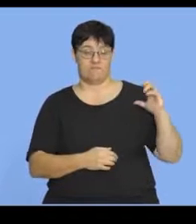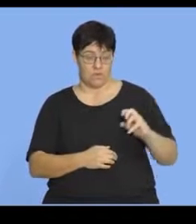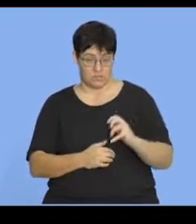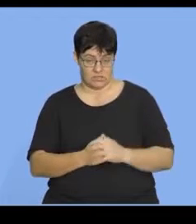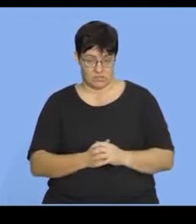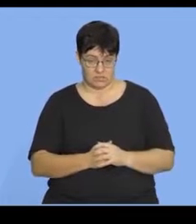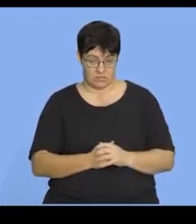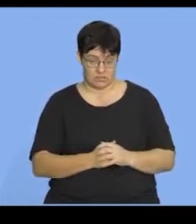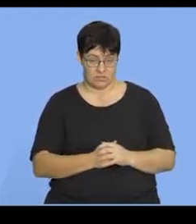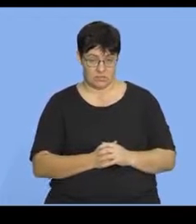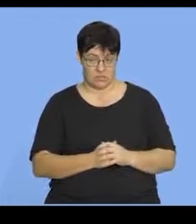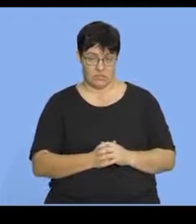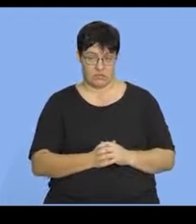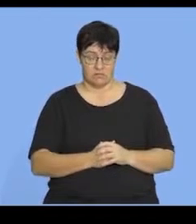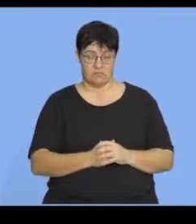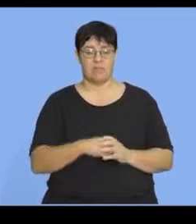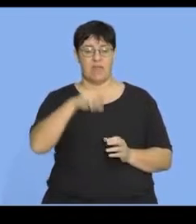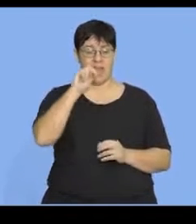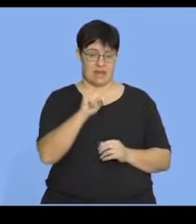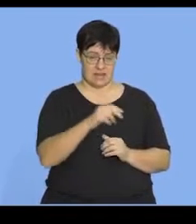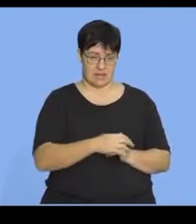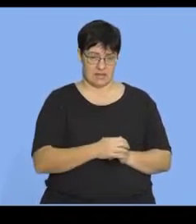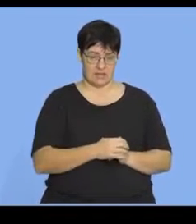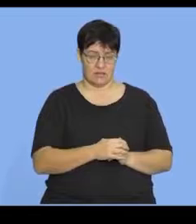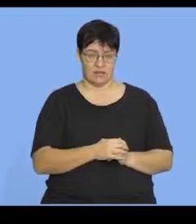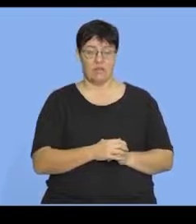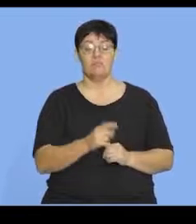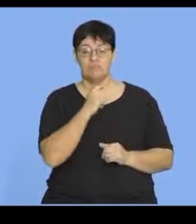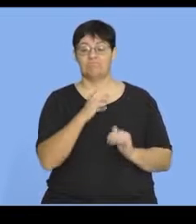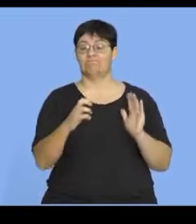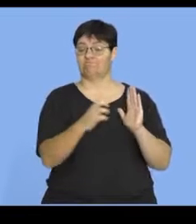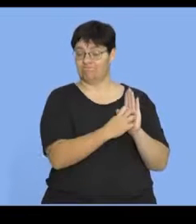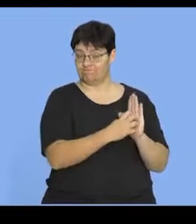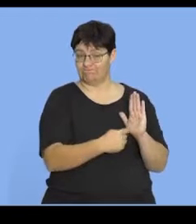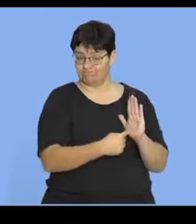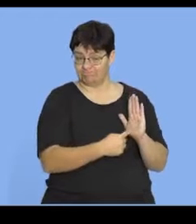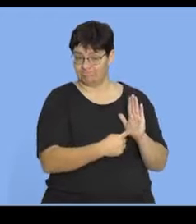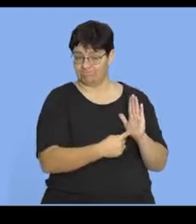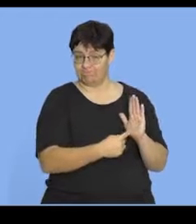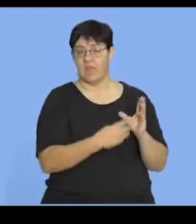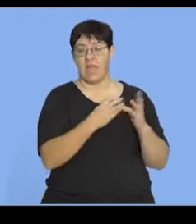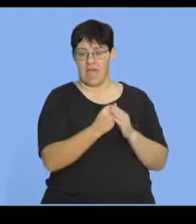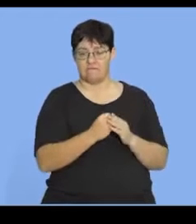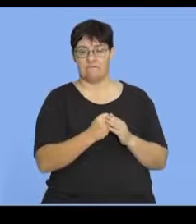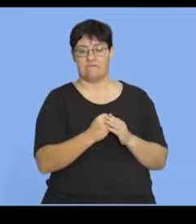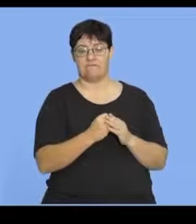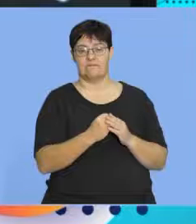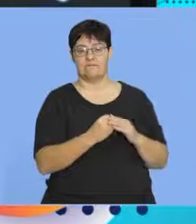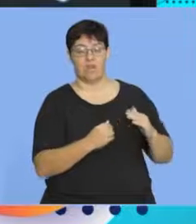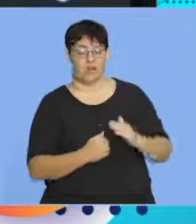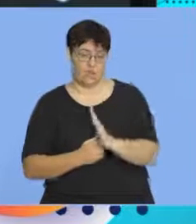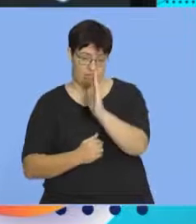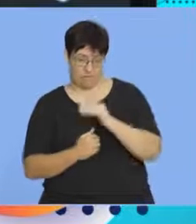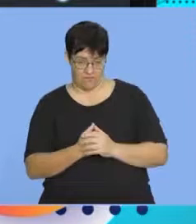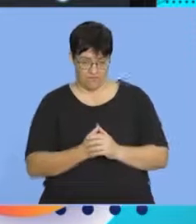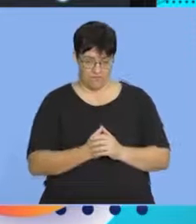force in newtons. When we plot this graph, we get a curve. We get